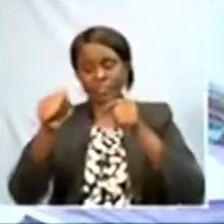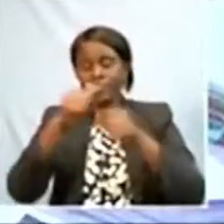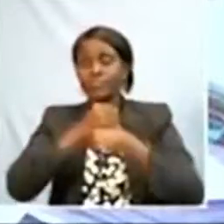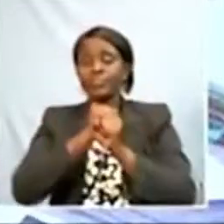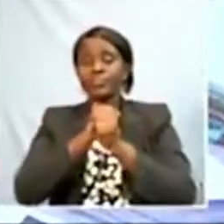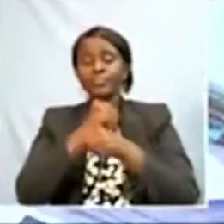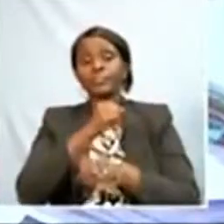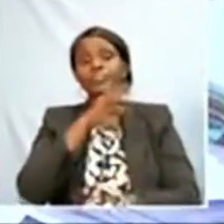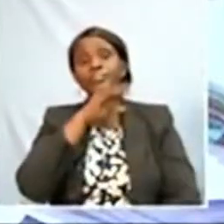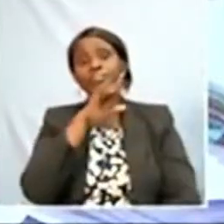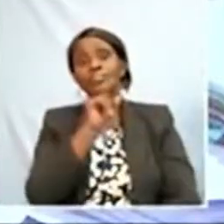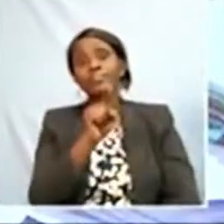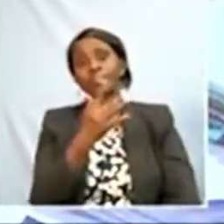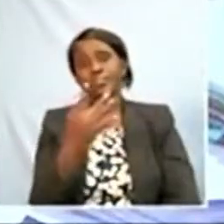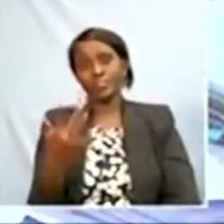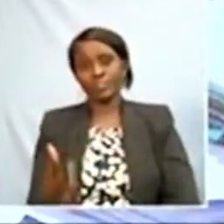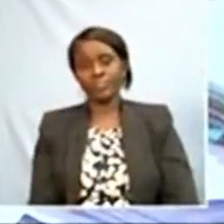things?